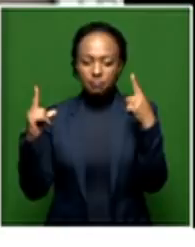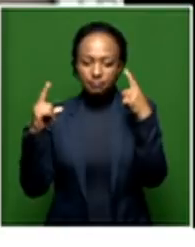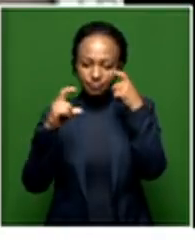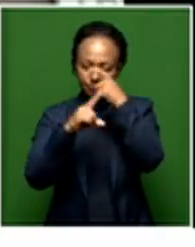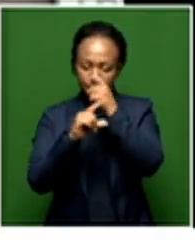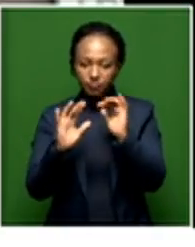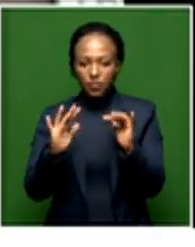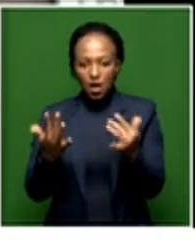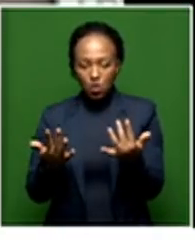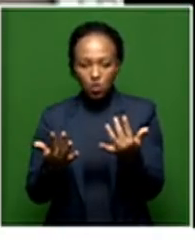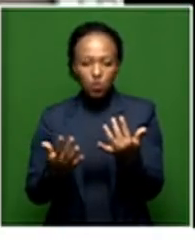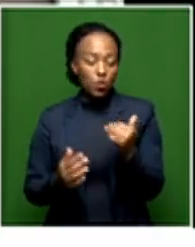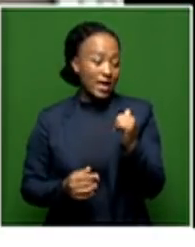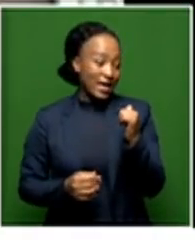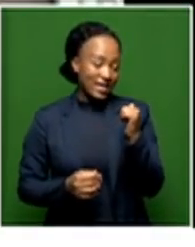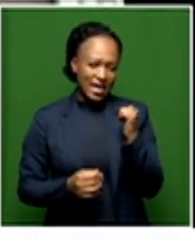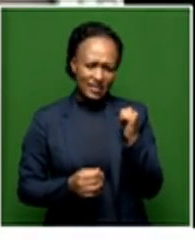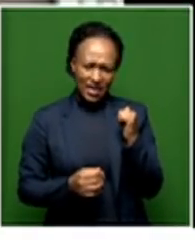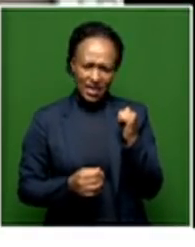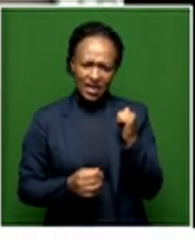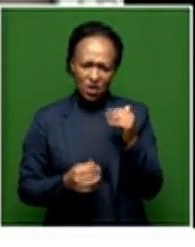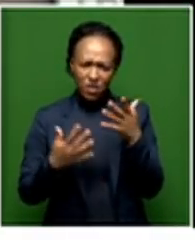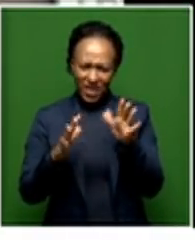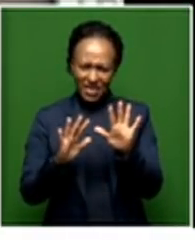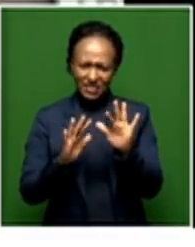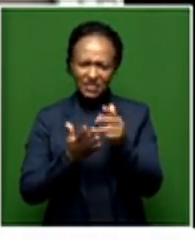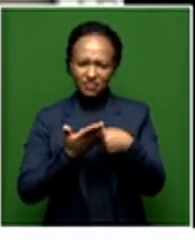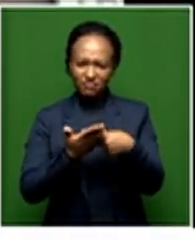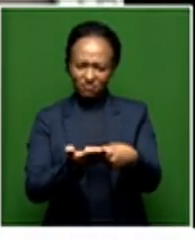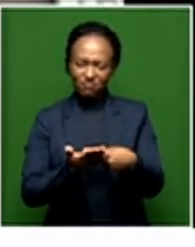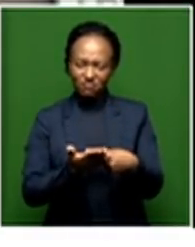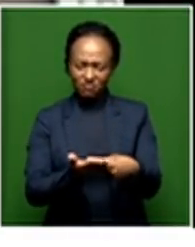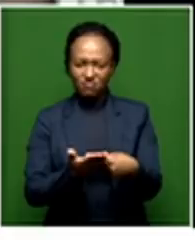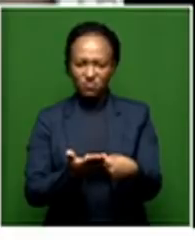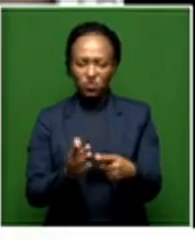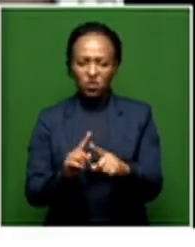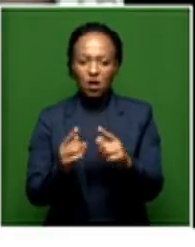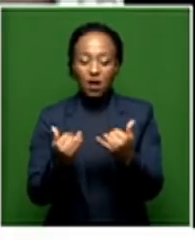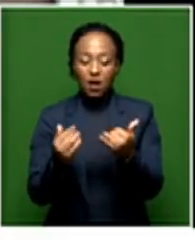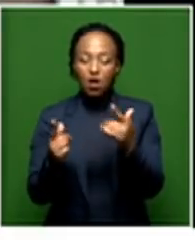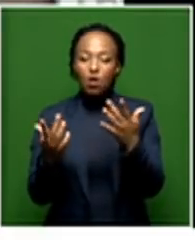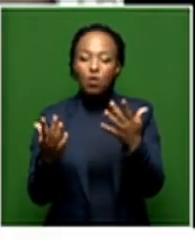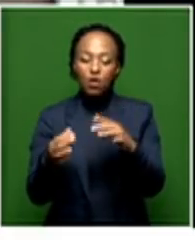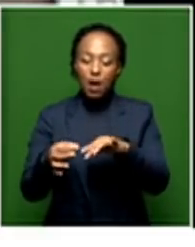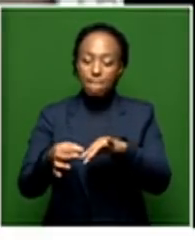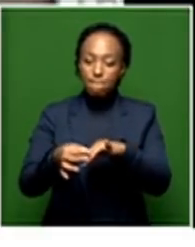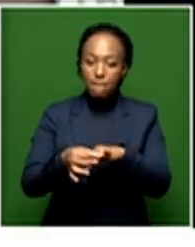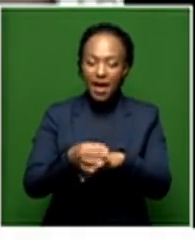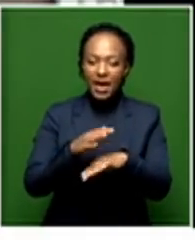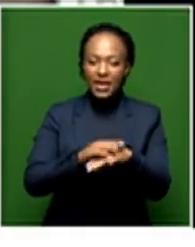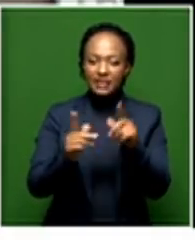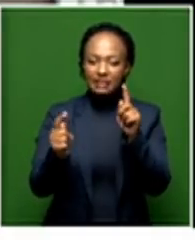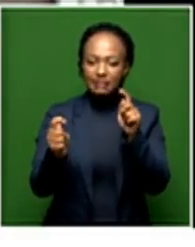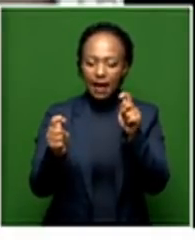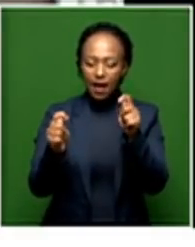that, yesterday we even discussed the evolution of marriages in